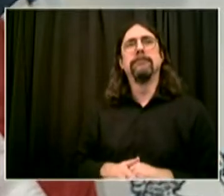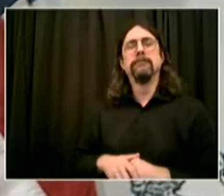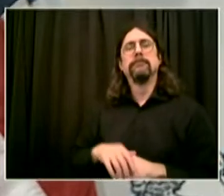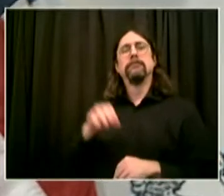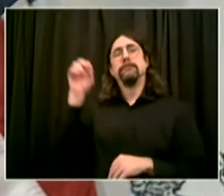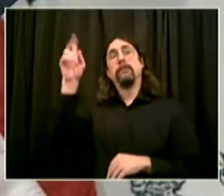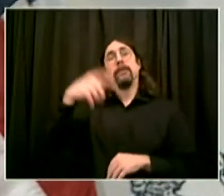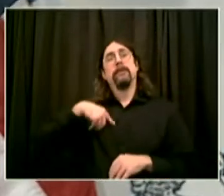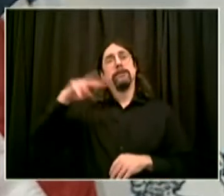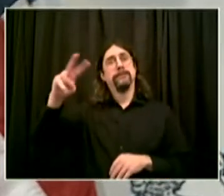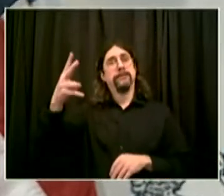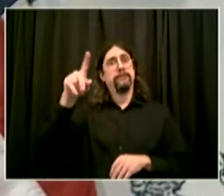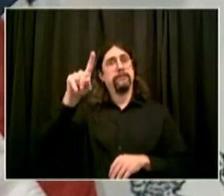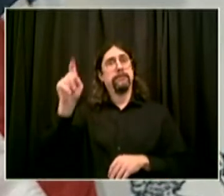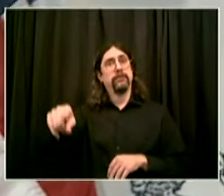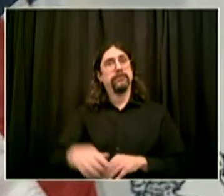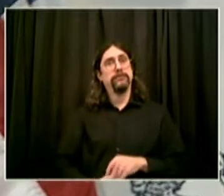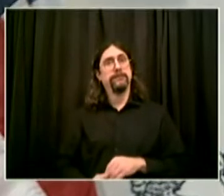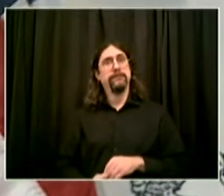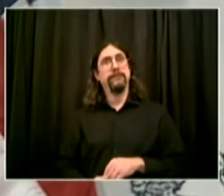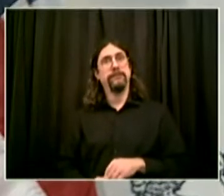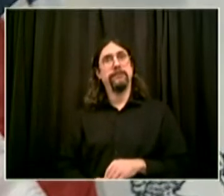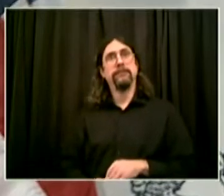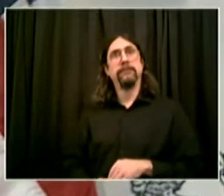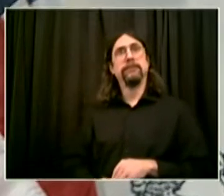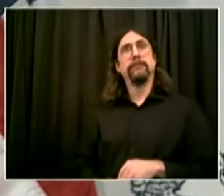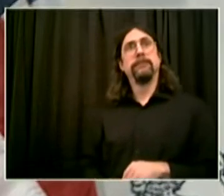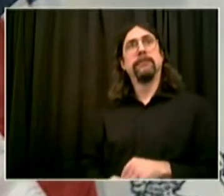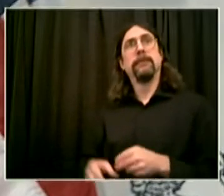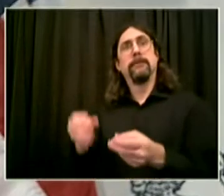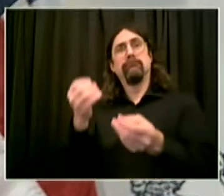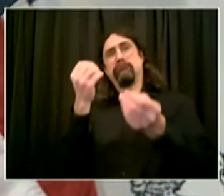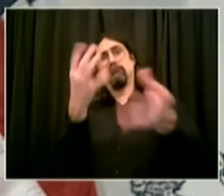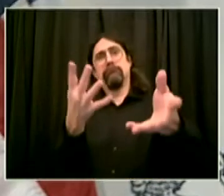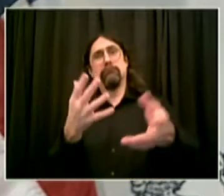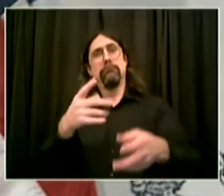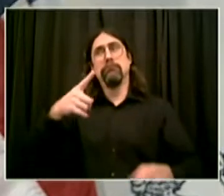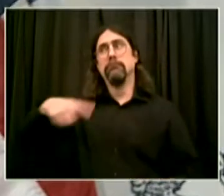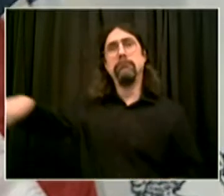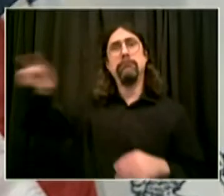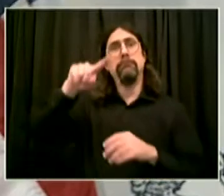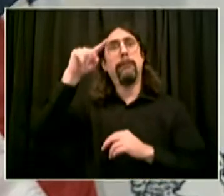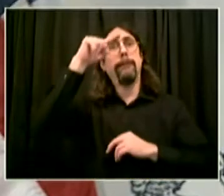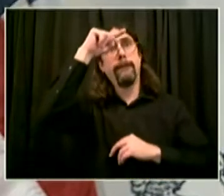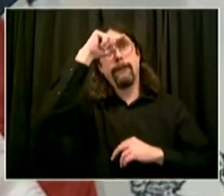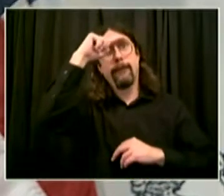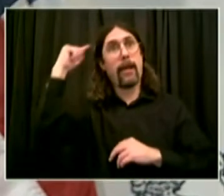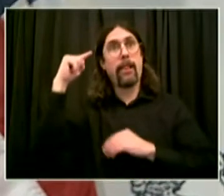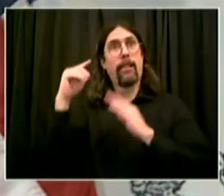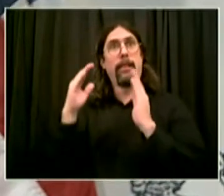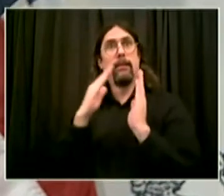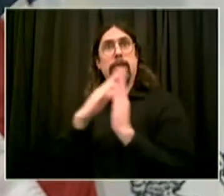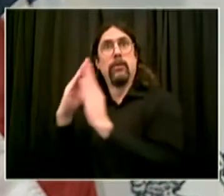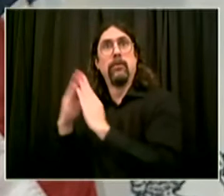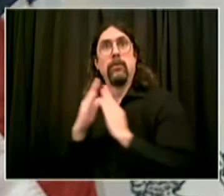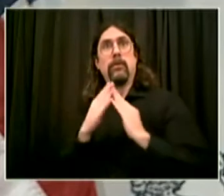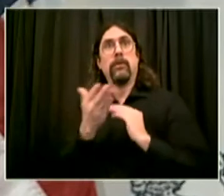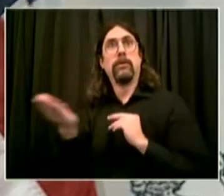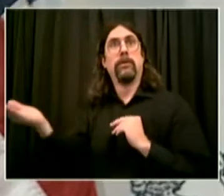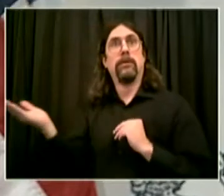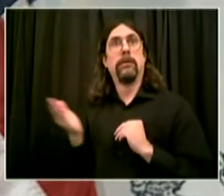they're seeking a meeting with you and with the comptroller Scott Stringer, and I'm sure they'd also like to speak with Dermot Shea.